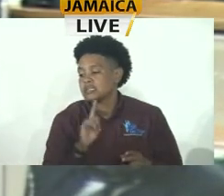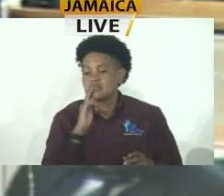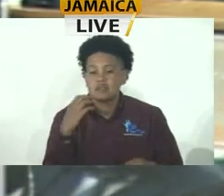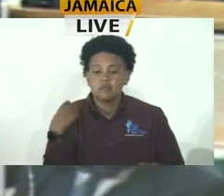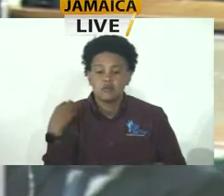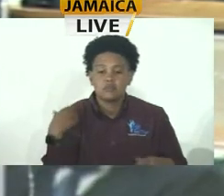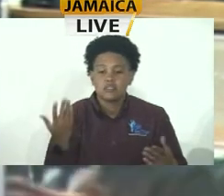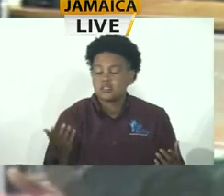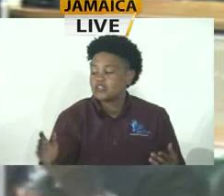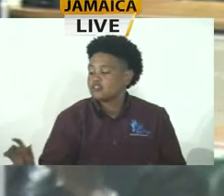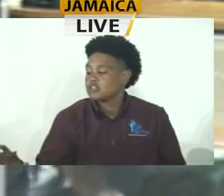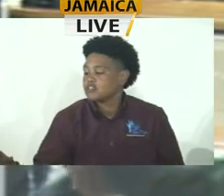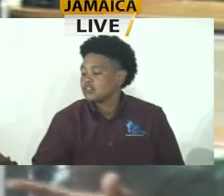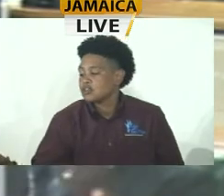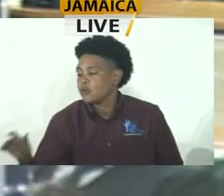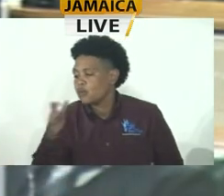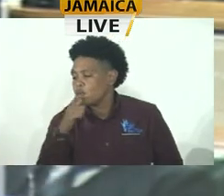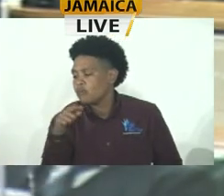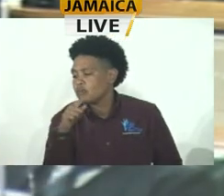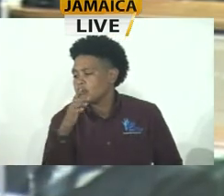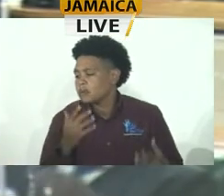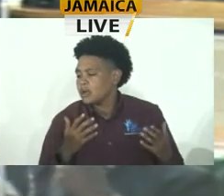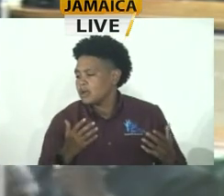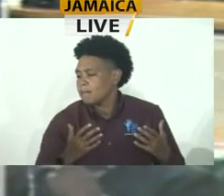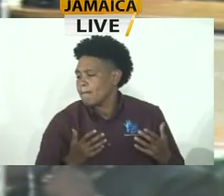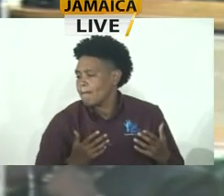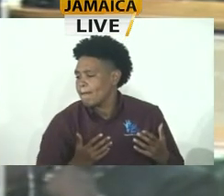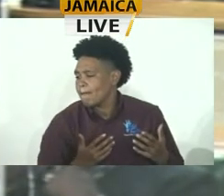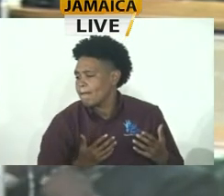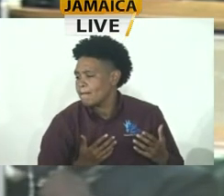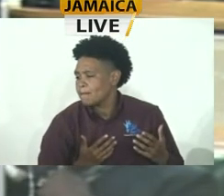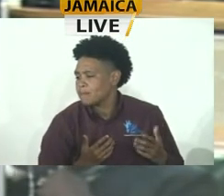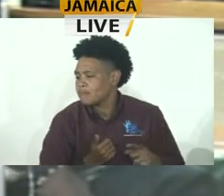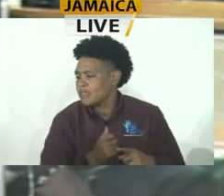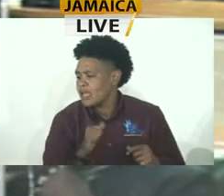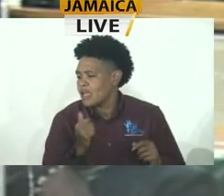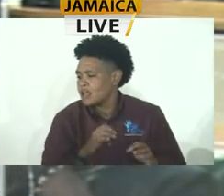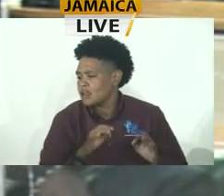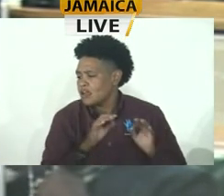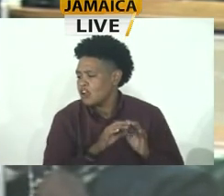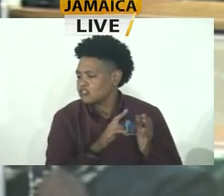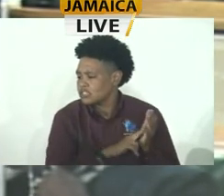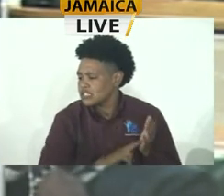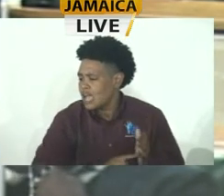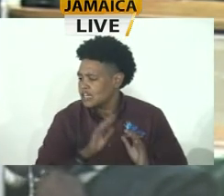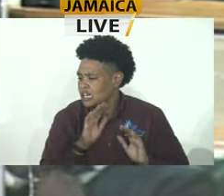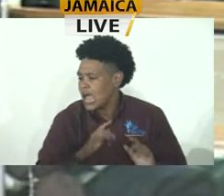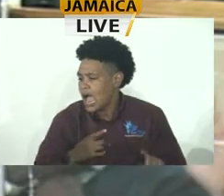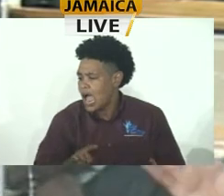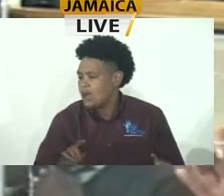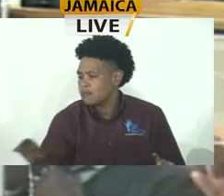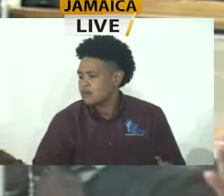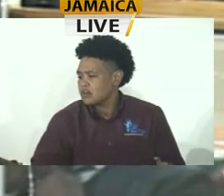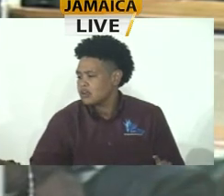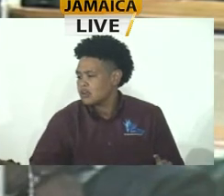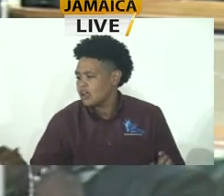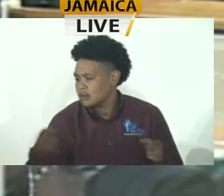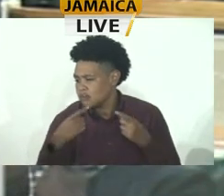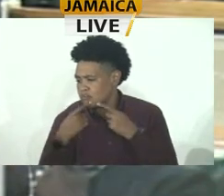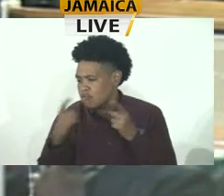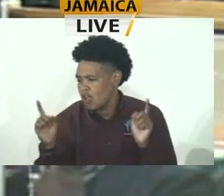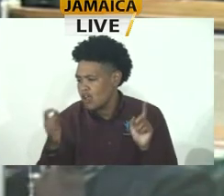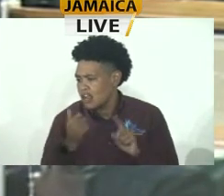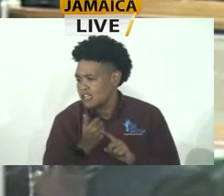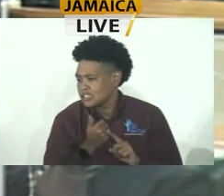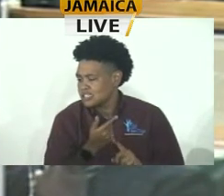secretary whoever else might be critical to any contract signing and so forth and it be broadcast and televised so this is